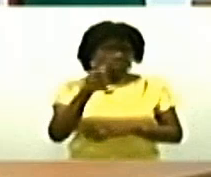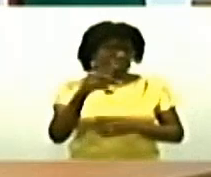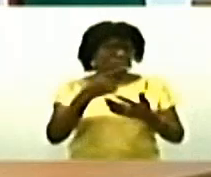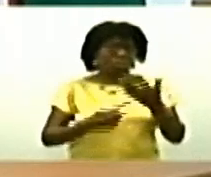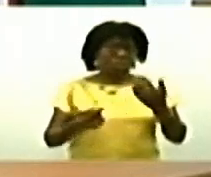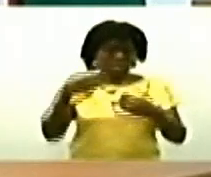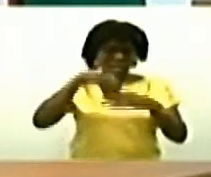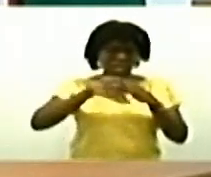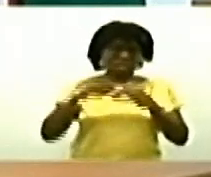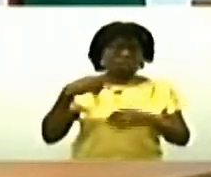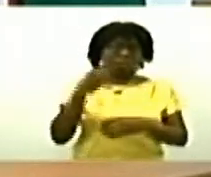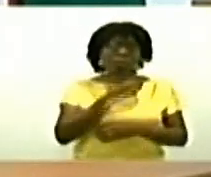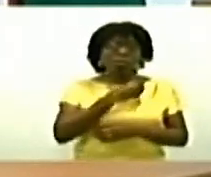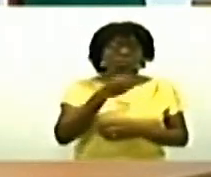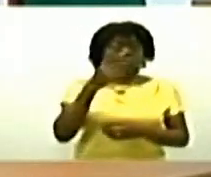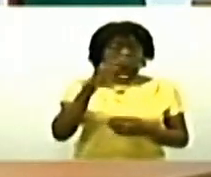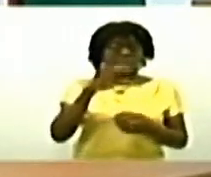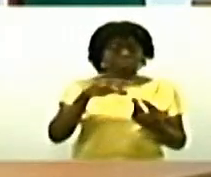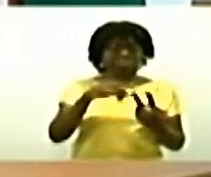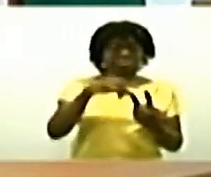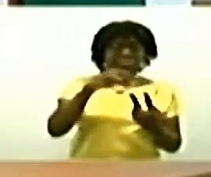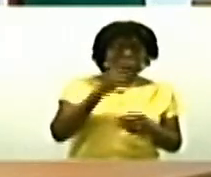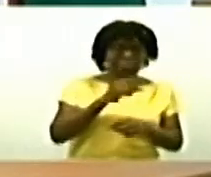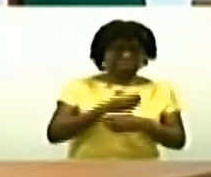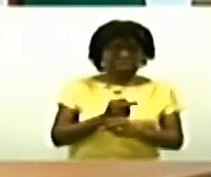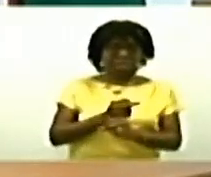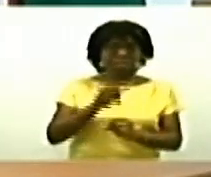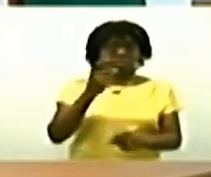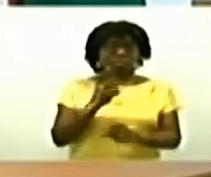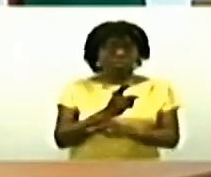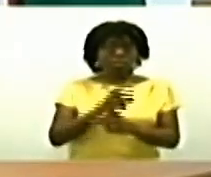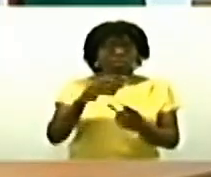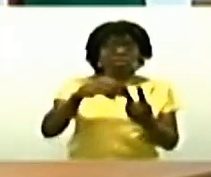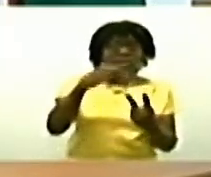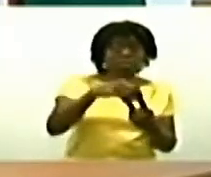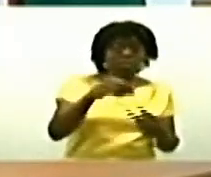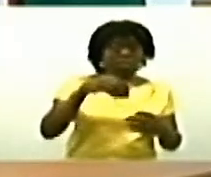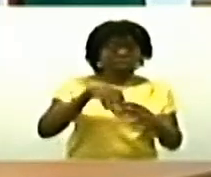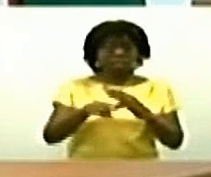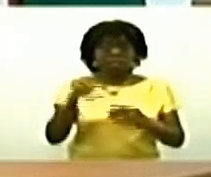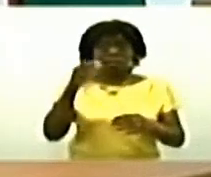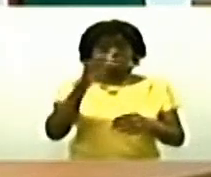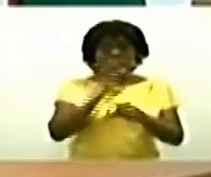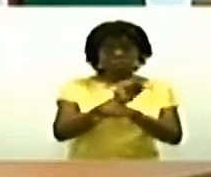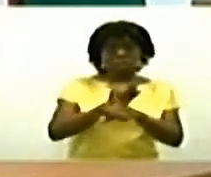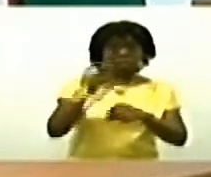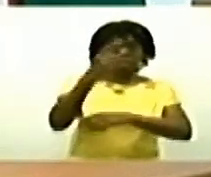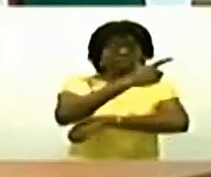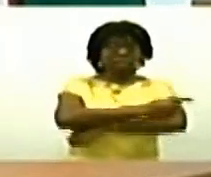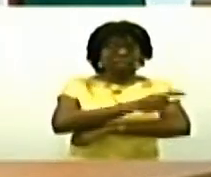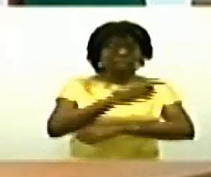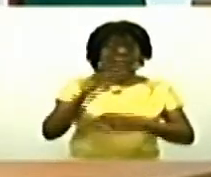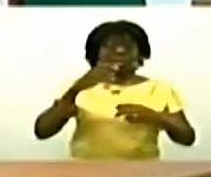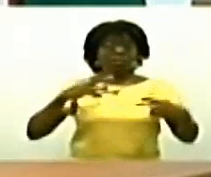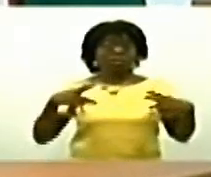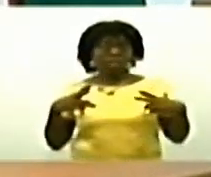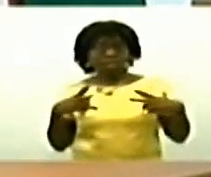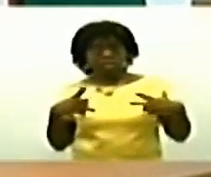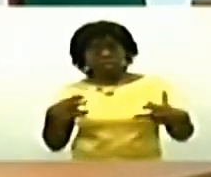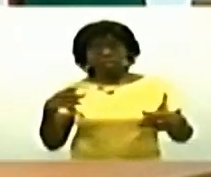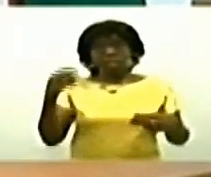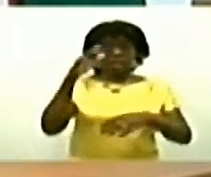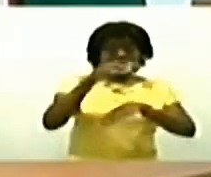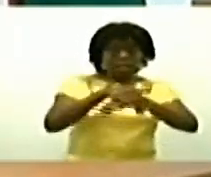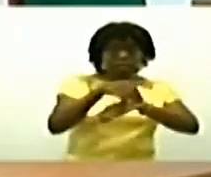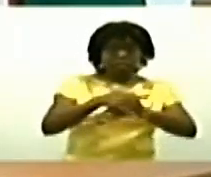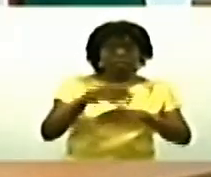the kids in the living room, during the working day, during vacation, during the evening, the sexual